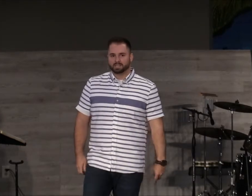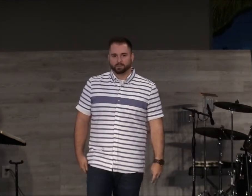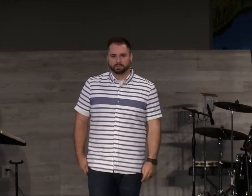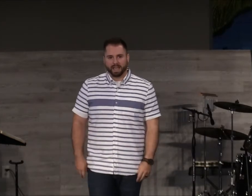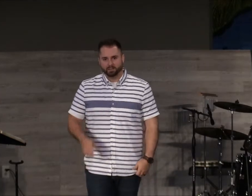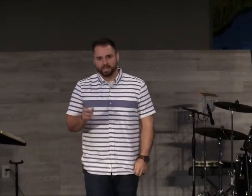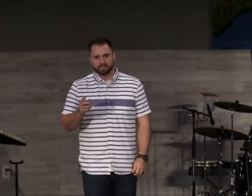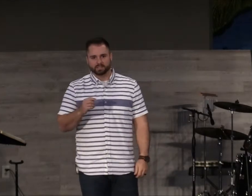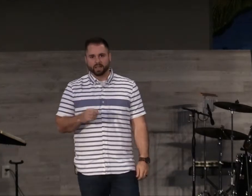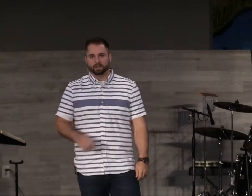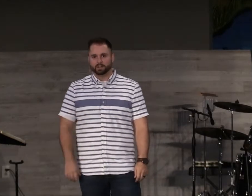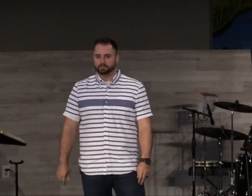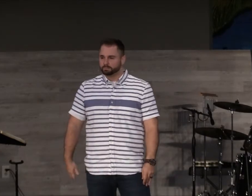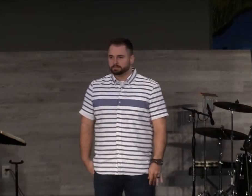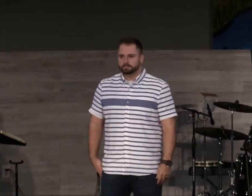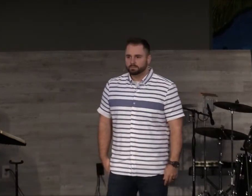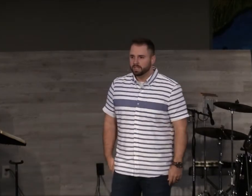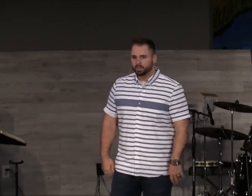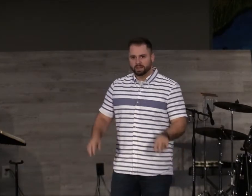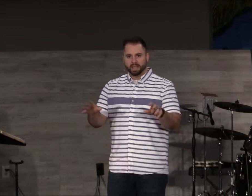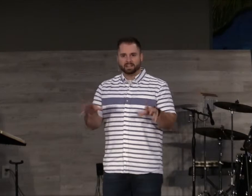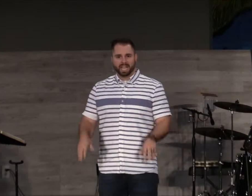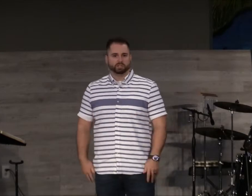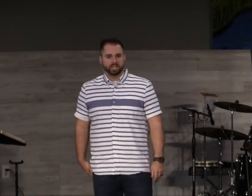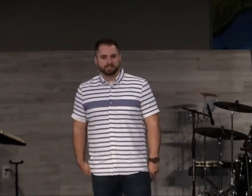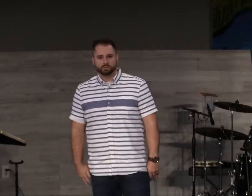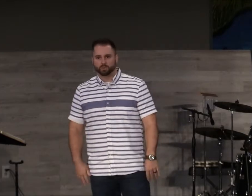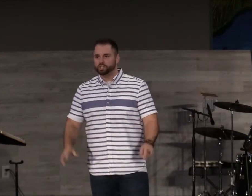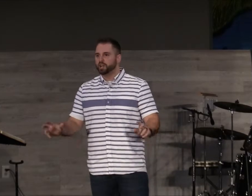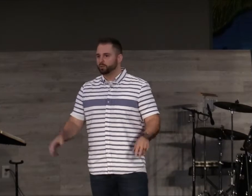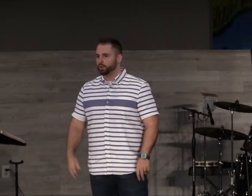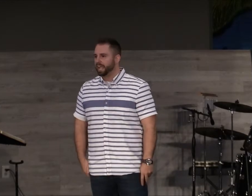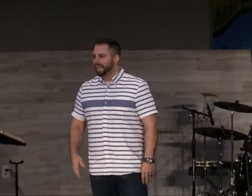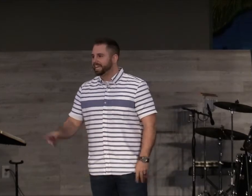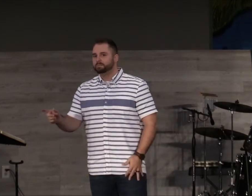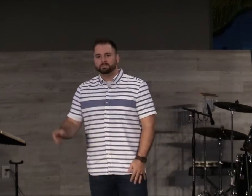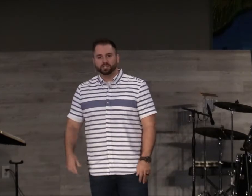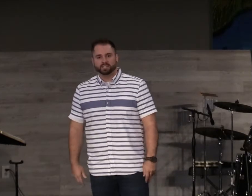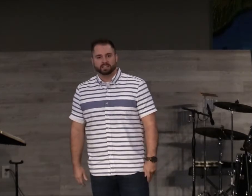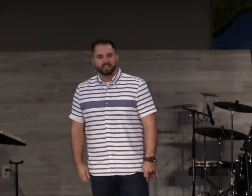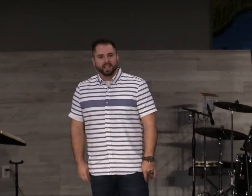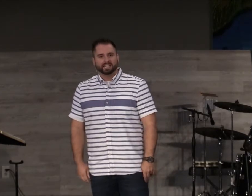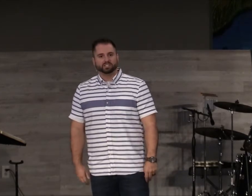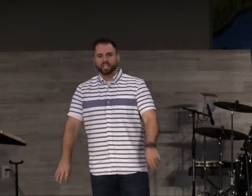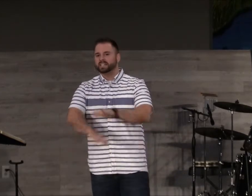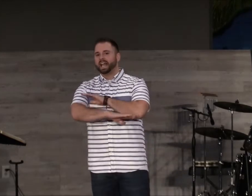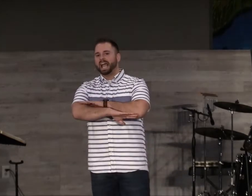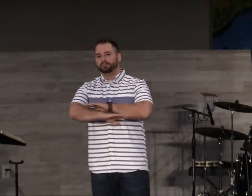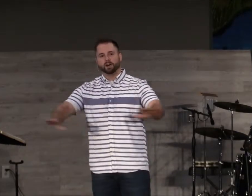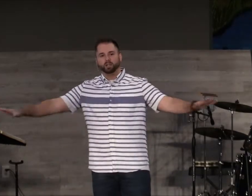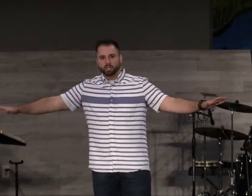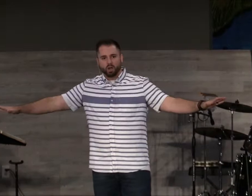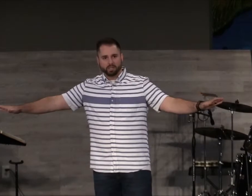in the Gospels, Matthew tells us about Peter. There had been a man that came to Jesus. He was a rich young ruler. And he comes up to Jesus and he says, "Jesus,